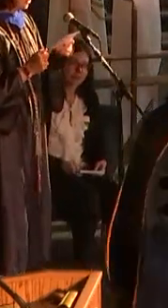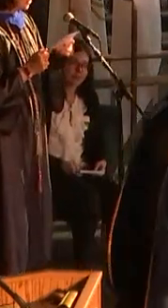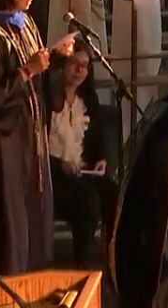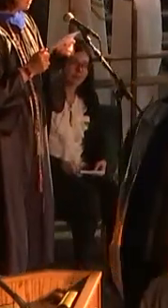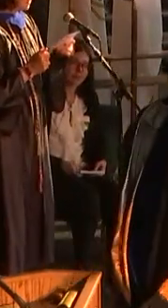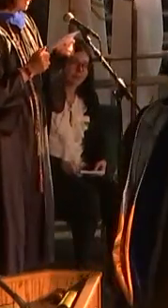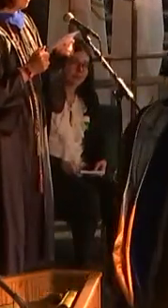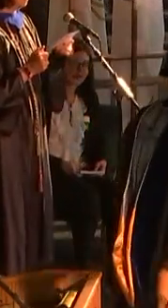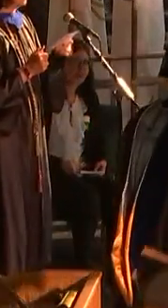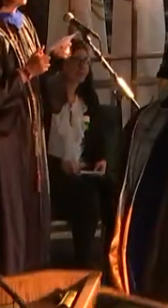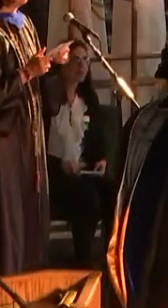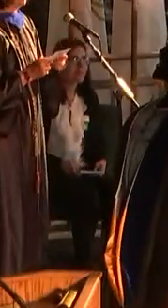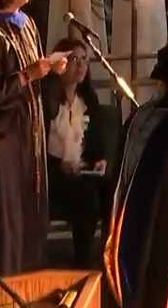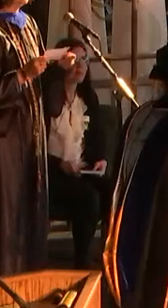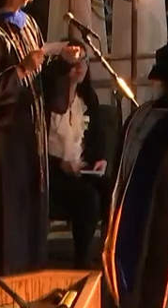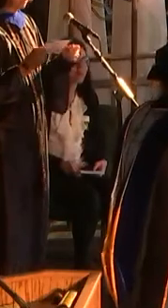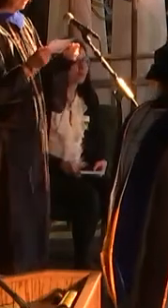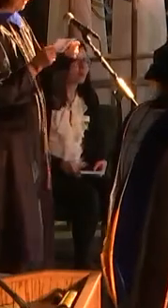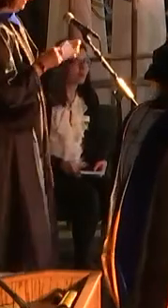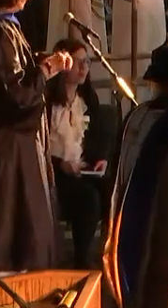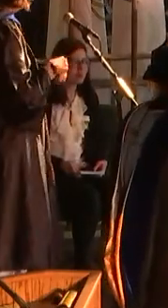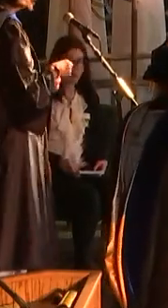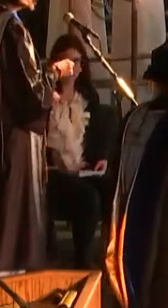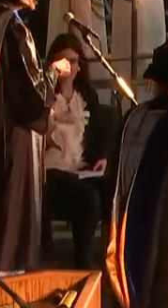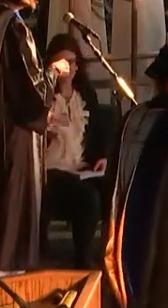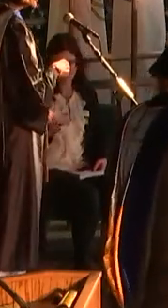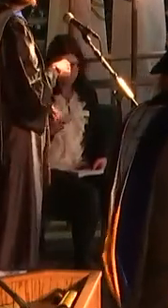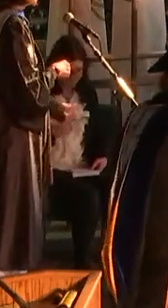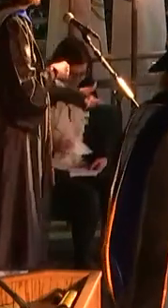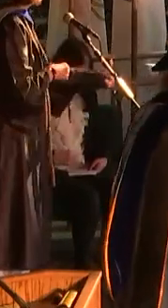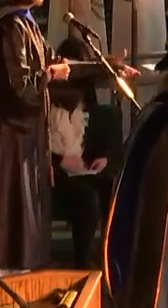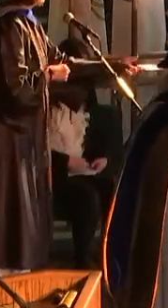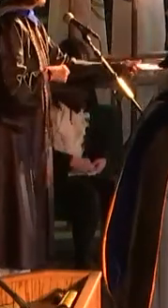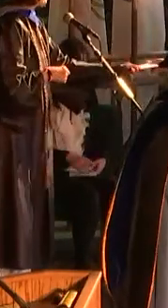Cameron Joseph Tevs, magna cum laude.